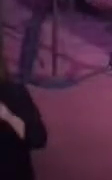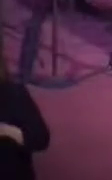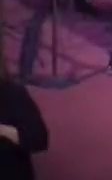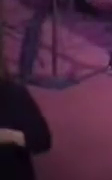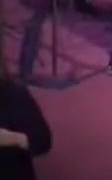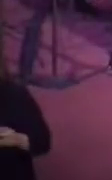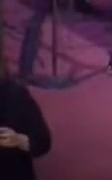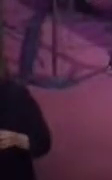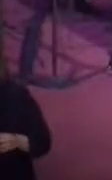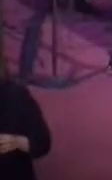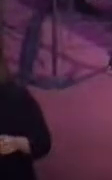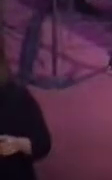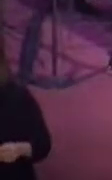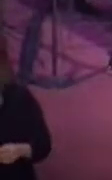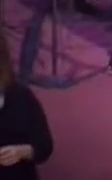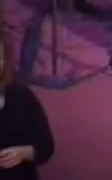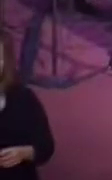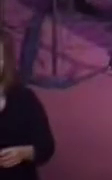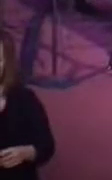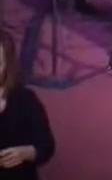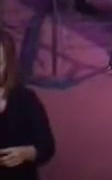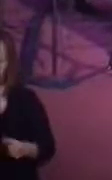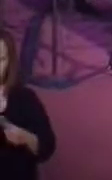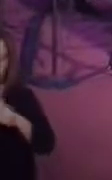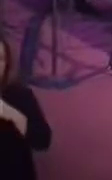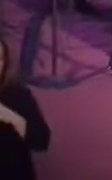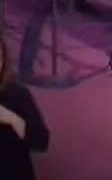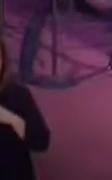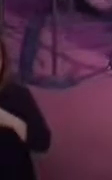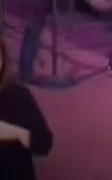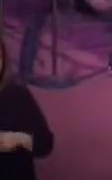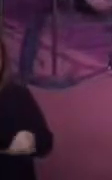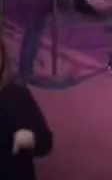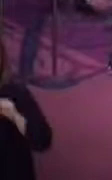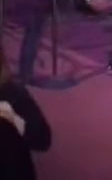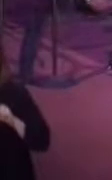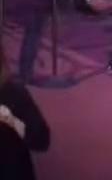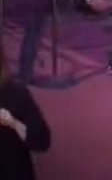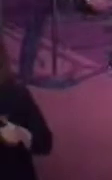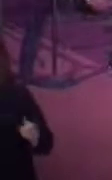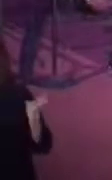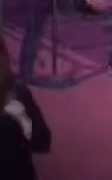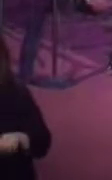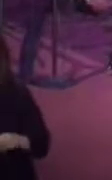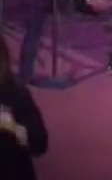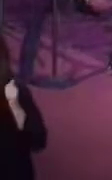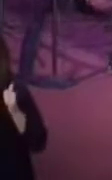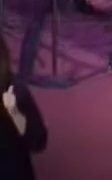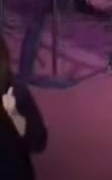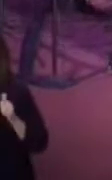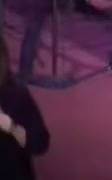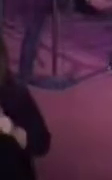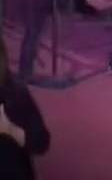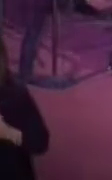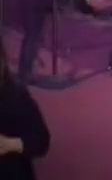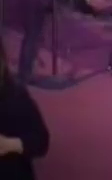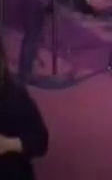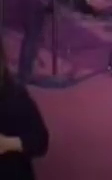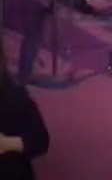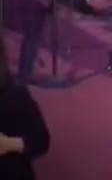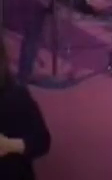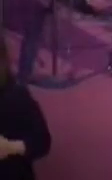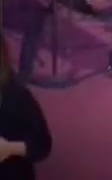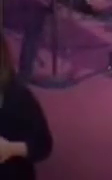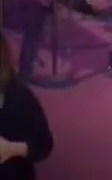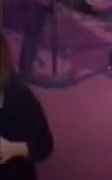going to take over Babylon." And it was swift. It happened in one night. In fact, Herodotus the historian says that Cyrus diverted the